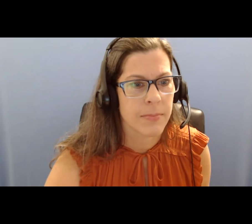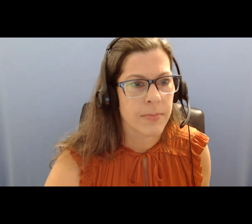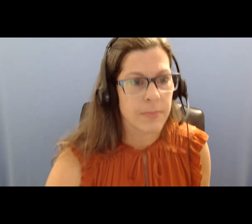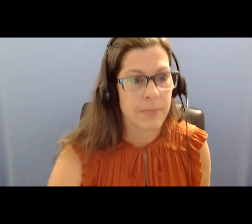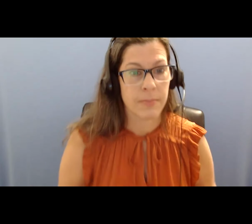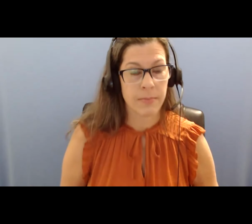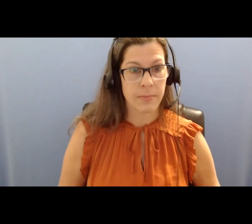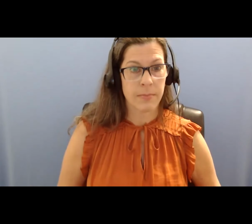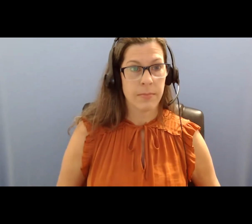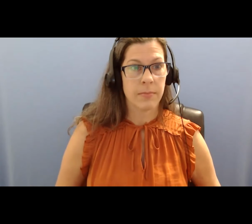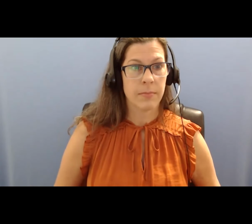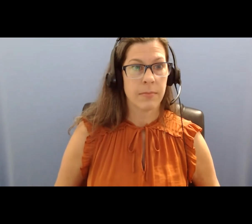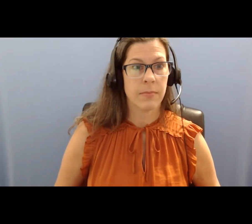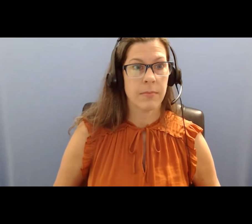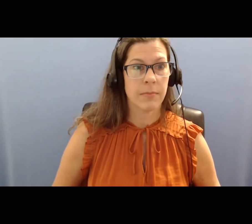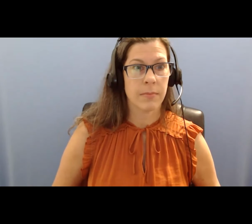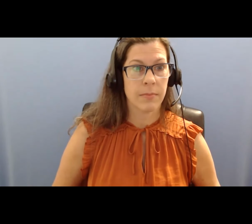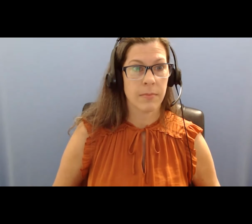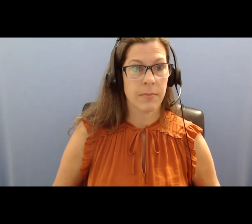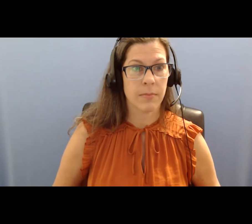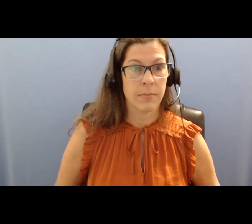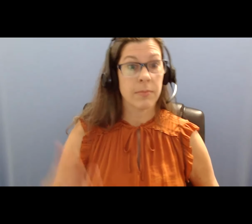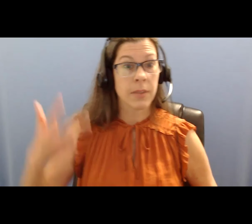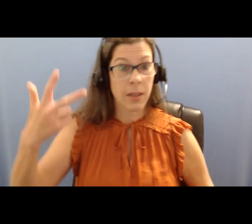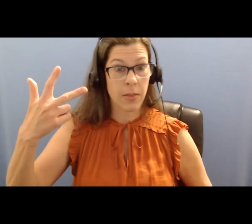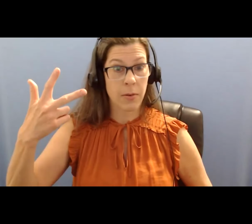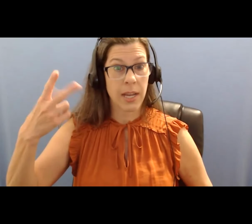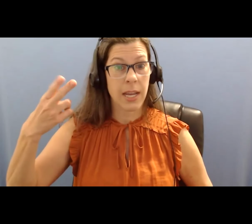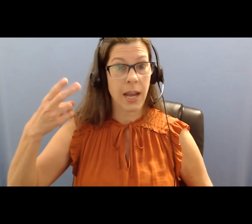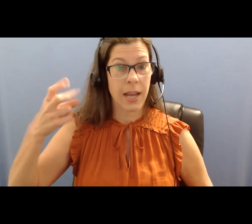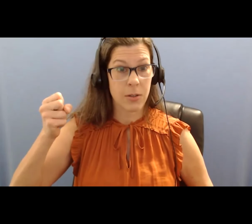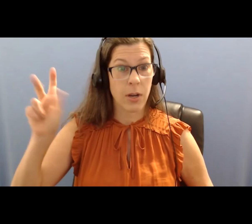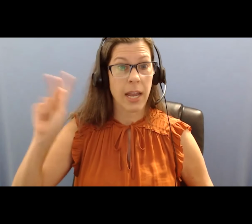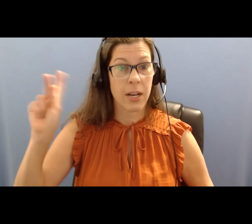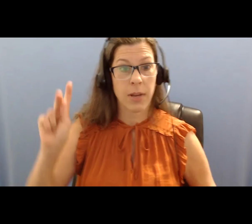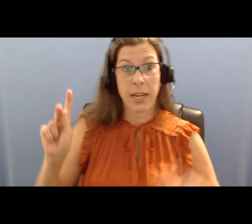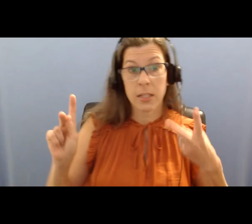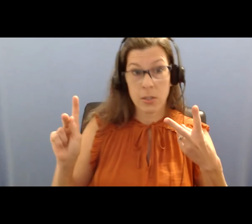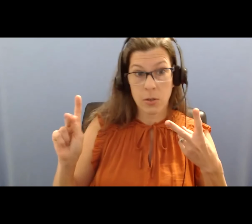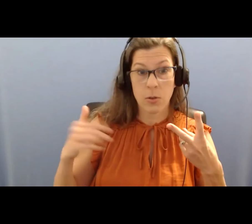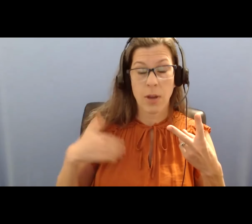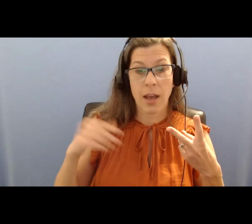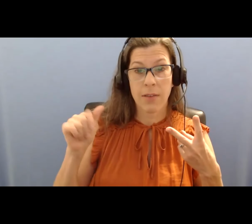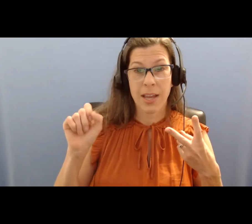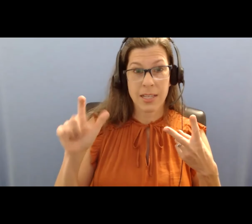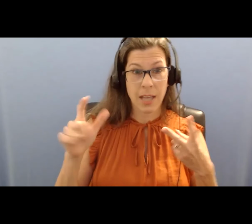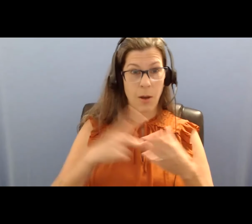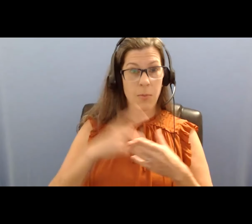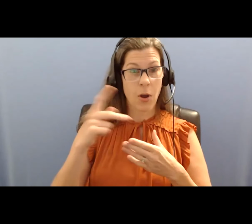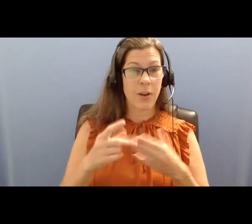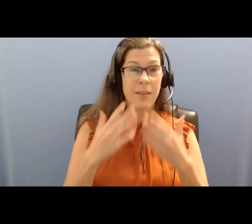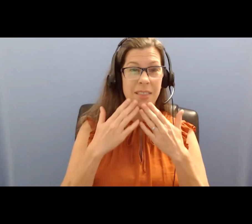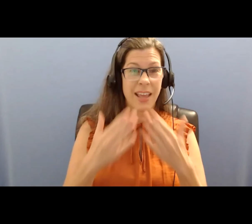So there's 3 high schools in Kennewick. 2 of the high schools have ASL programs. And so we're grateful for